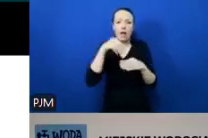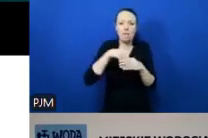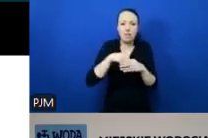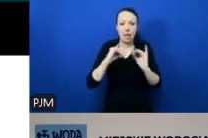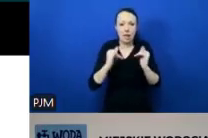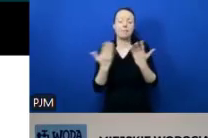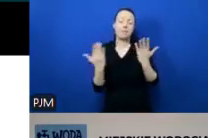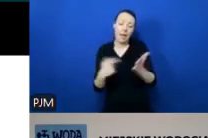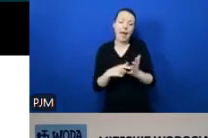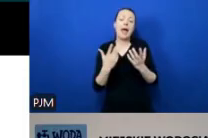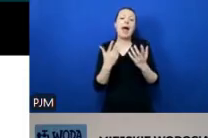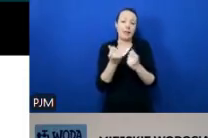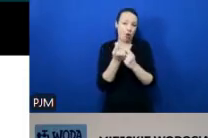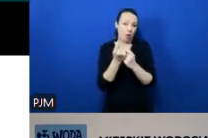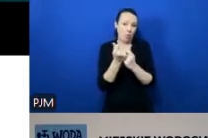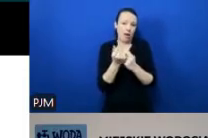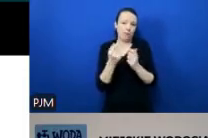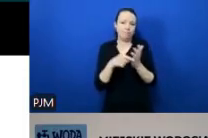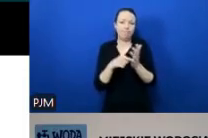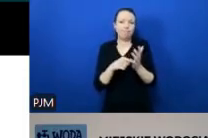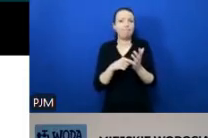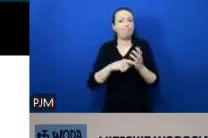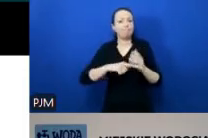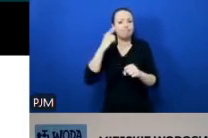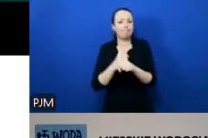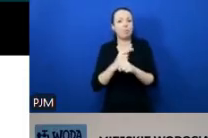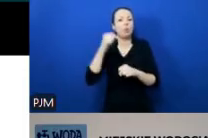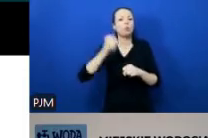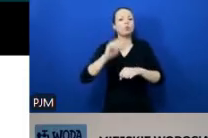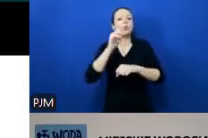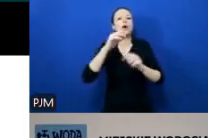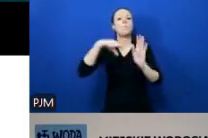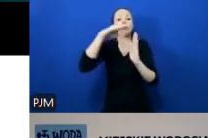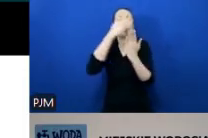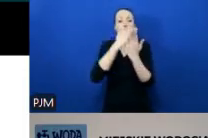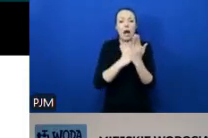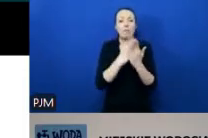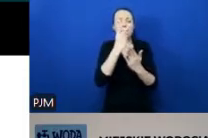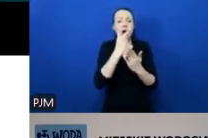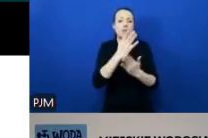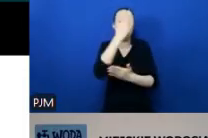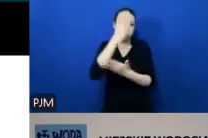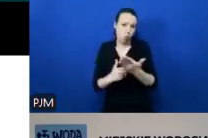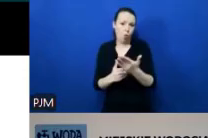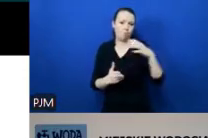However, the economic aspect made us divide the program into two